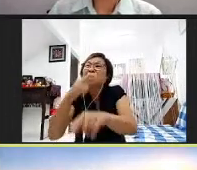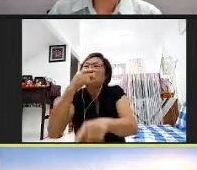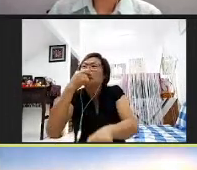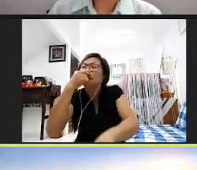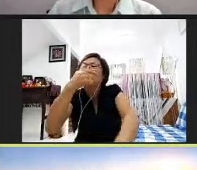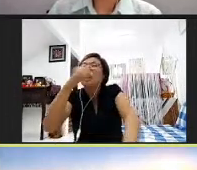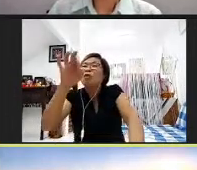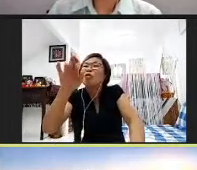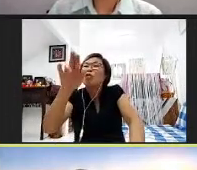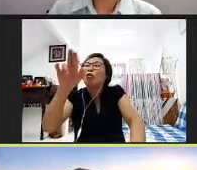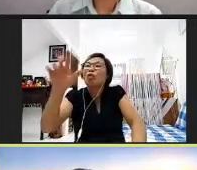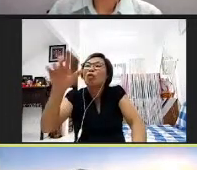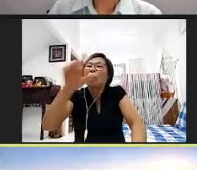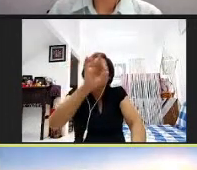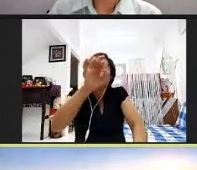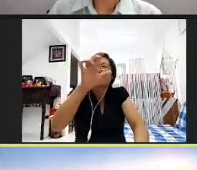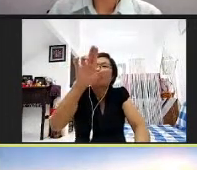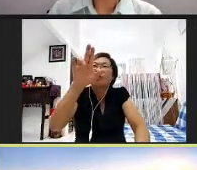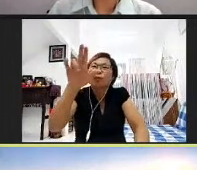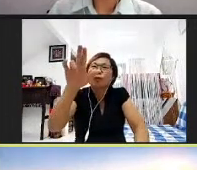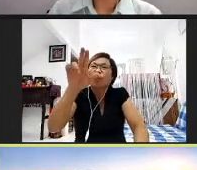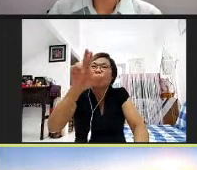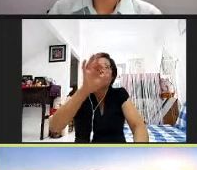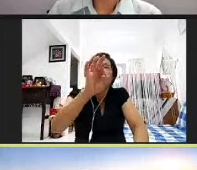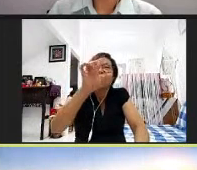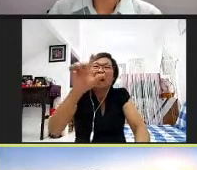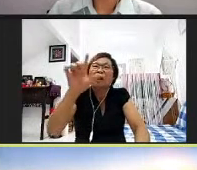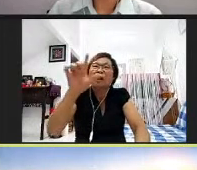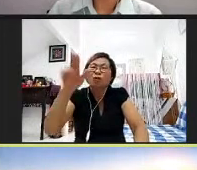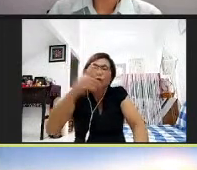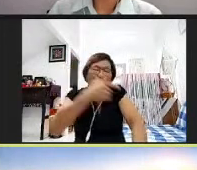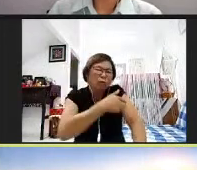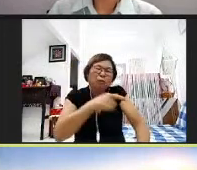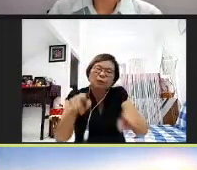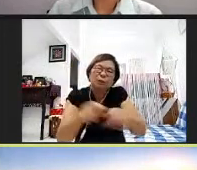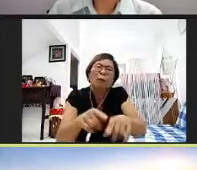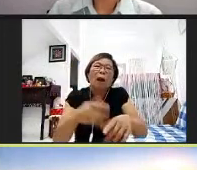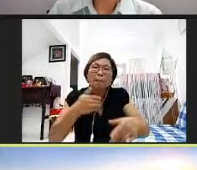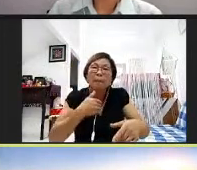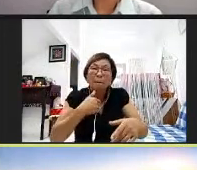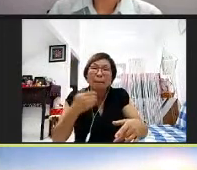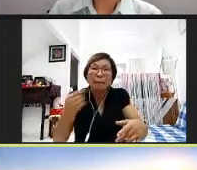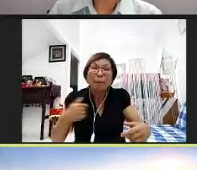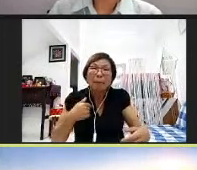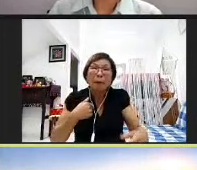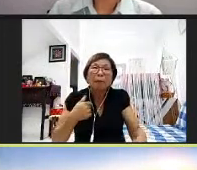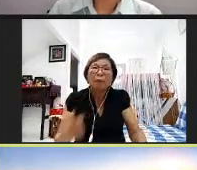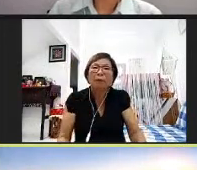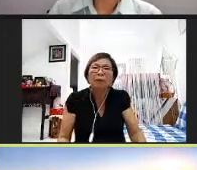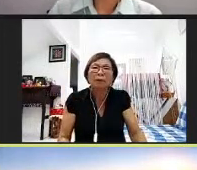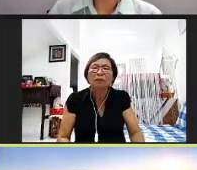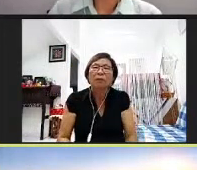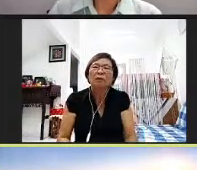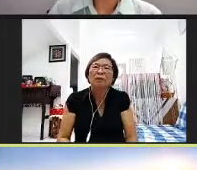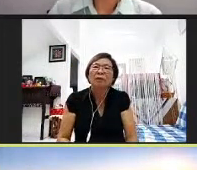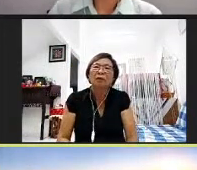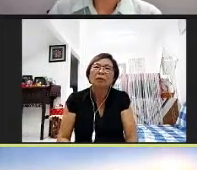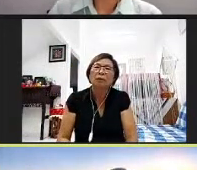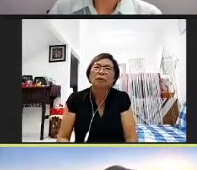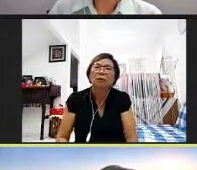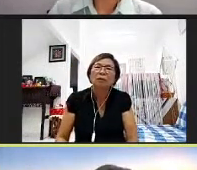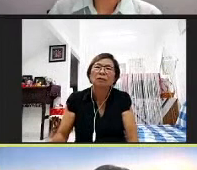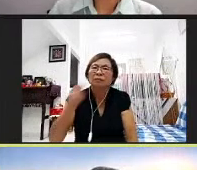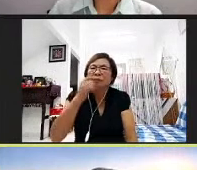vaccination, it's exactly like that. In fact, personally, at my personal level, I actually reacted very badly on